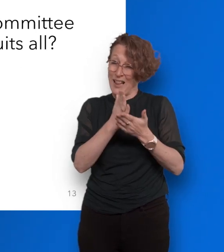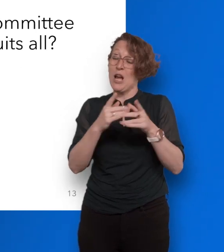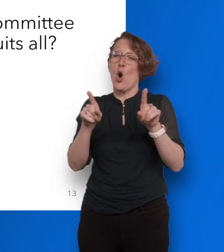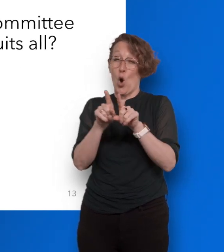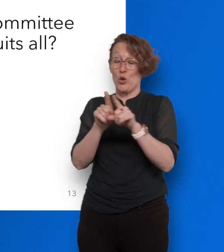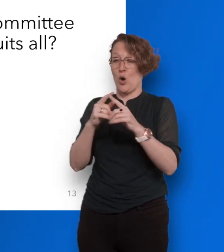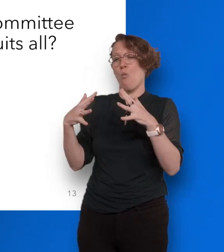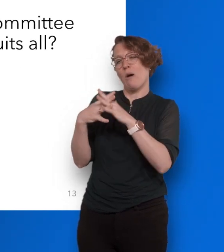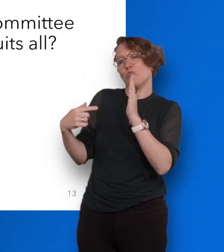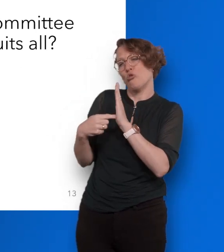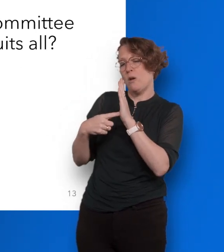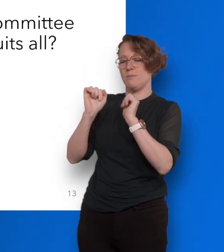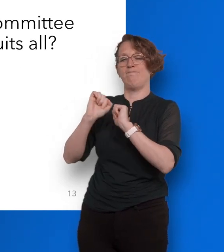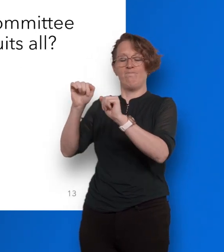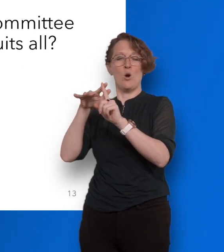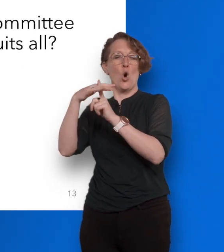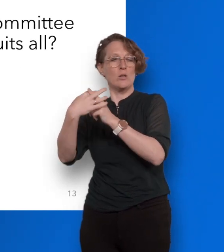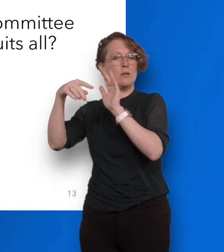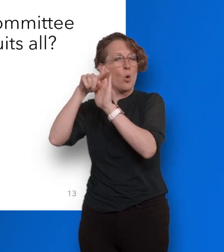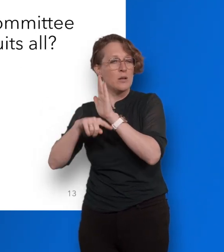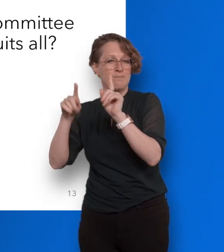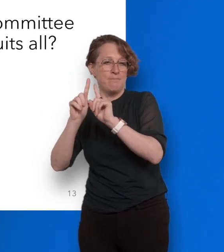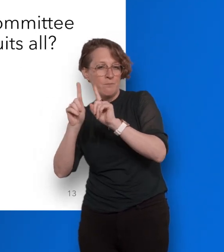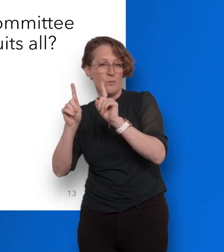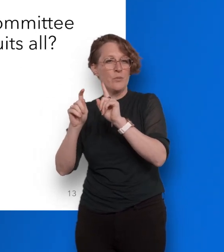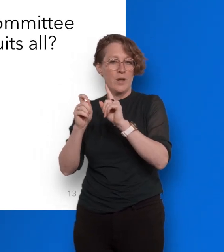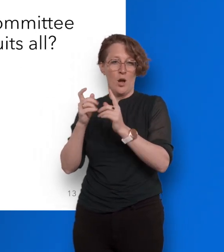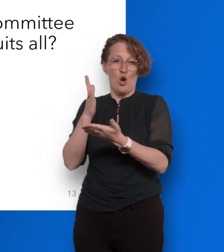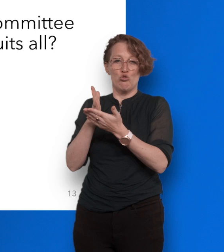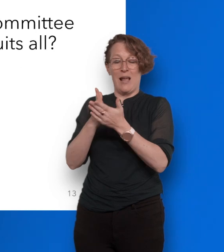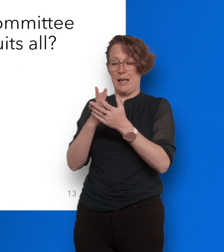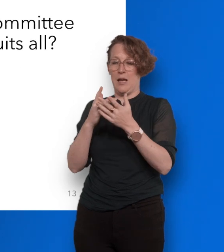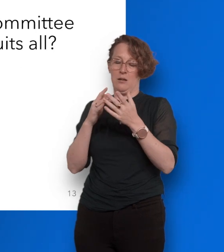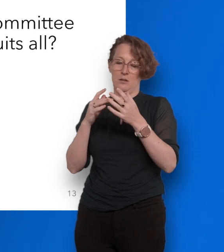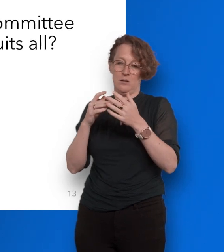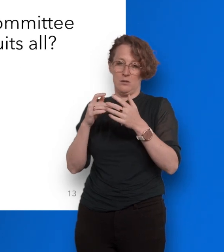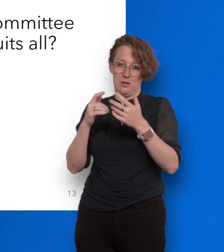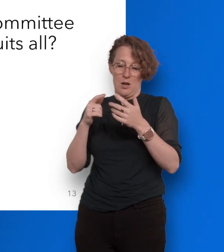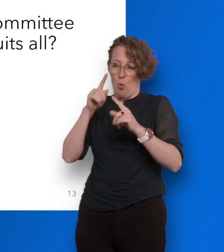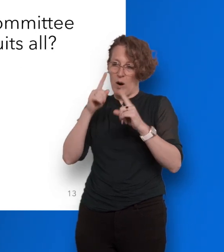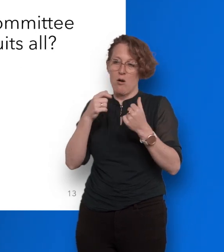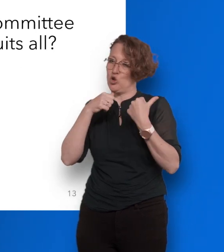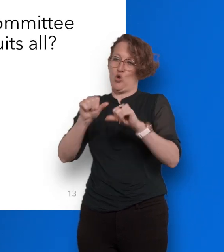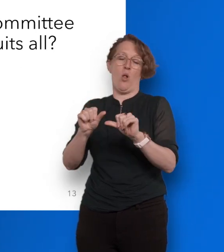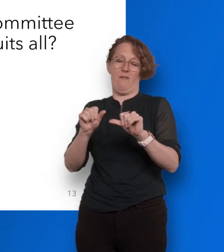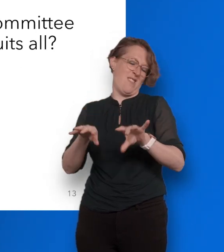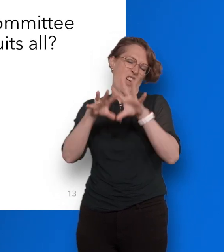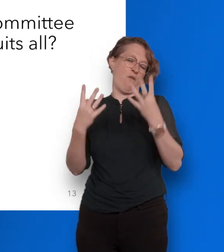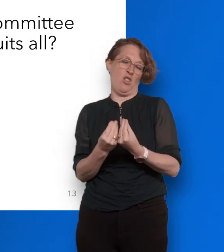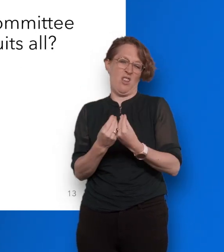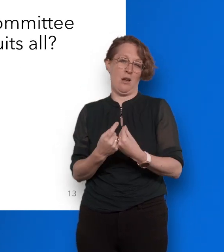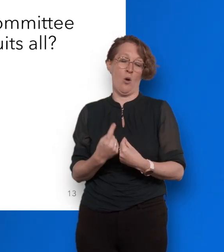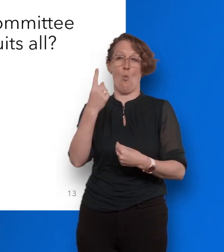it's also kind of within Wellcome's context to try and I guess maybe have a marginal gains approach. You know, there's nothing we can kind of solve